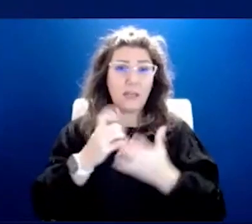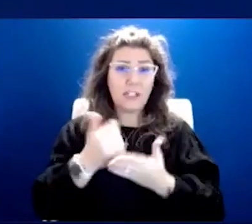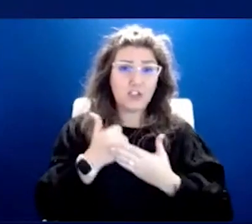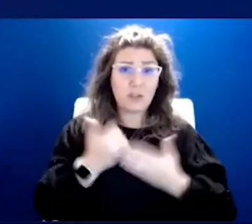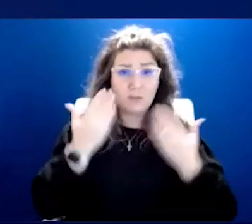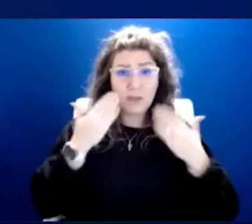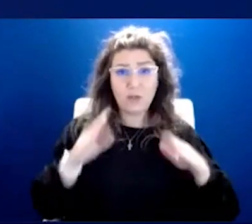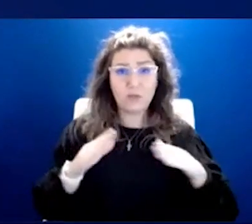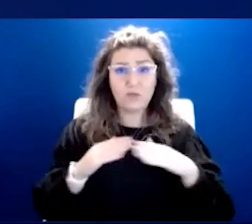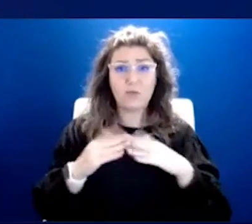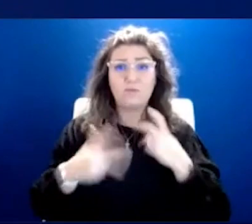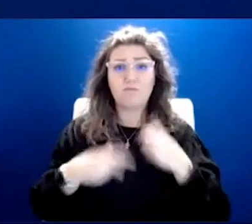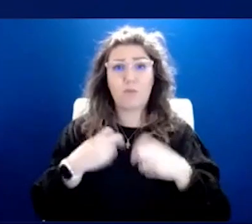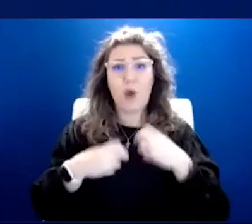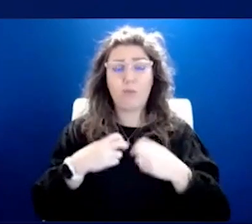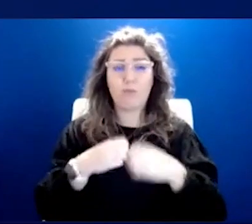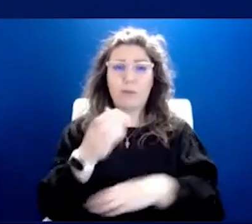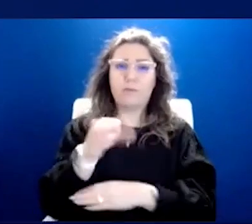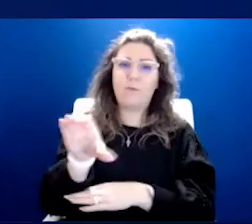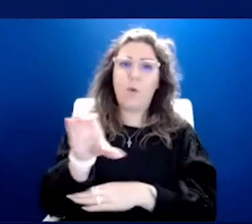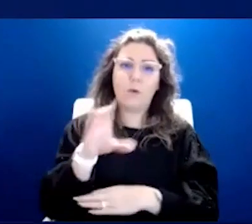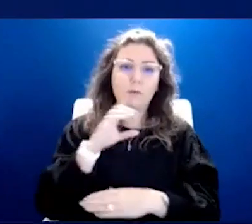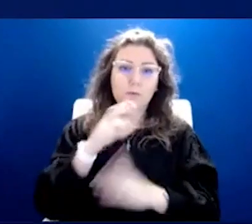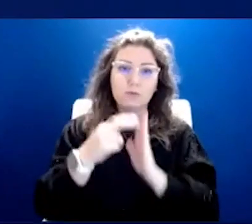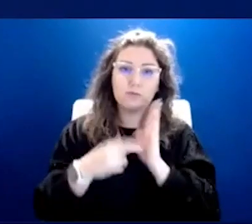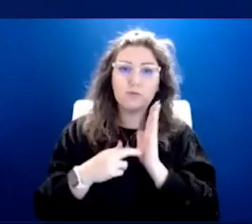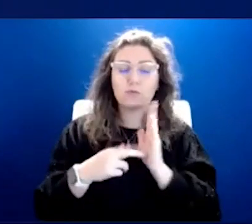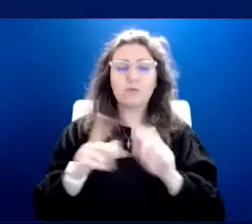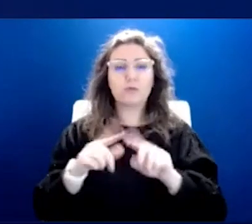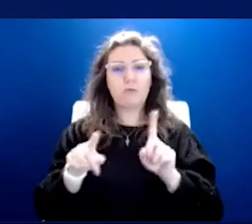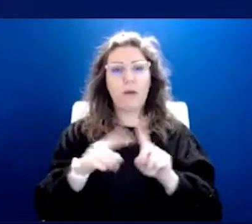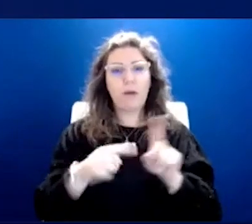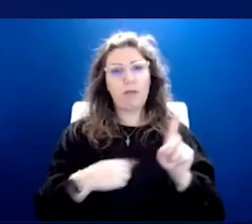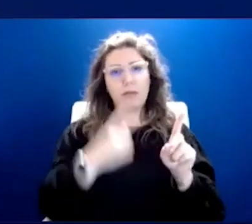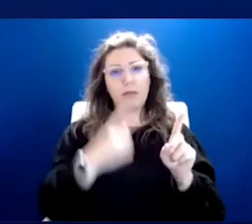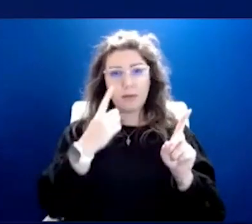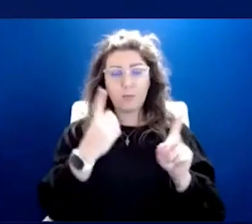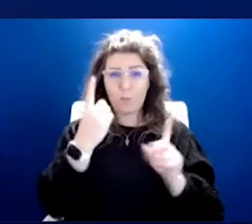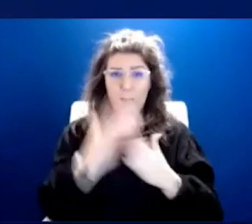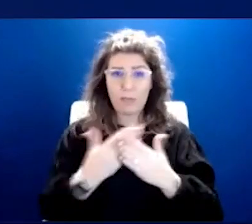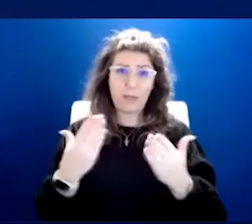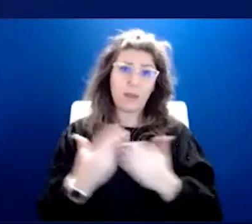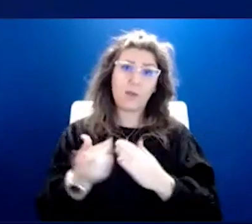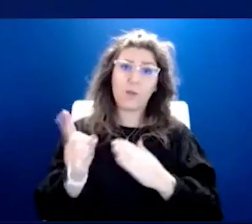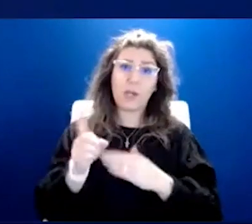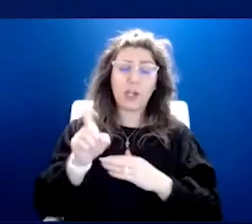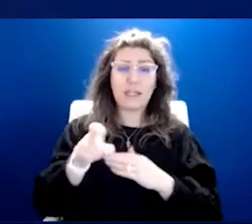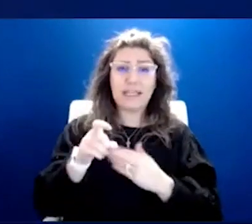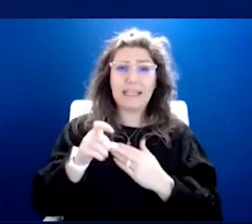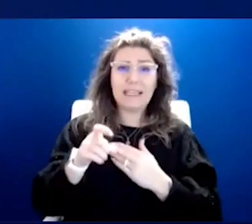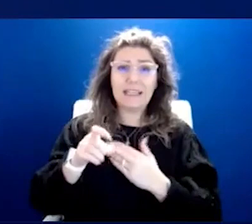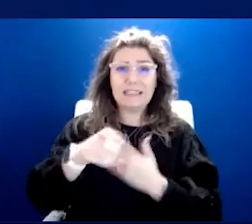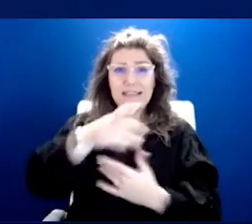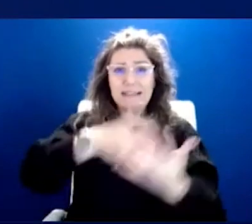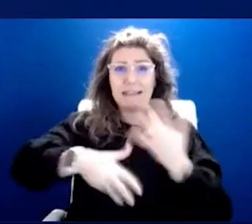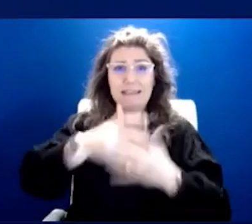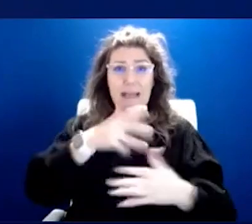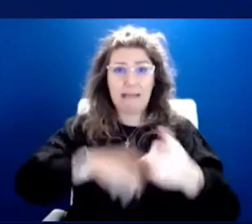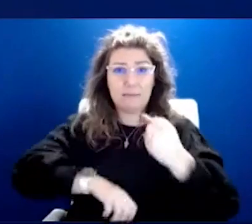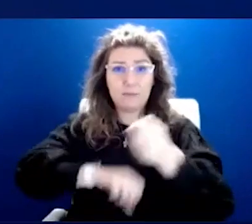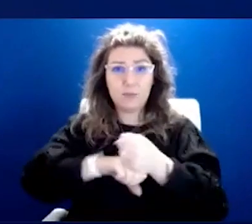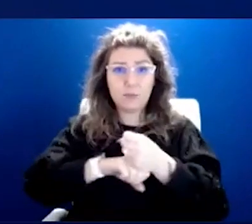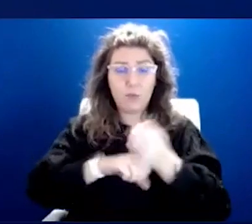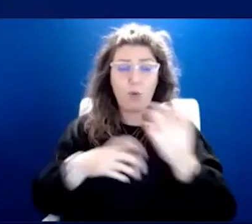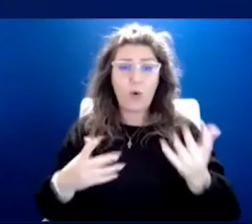with enforcement, too. But I do think it's one of those things where you kind of need societal buy-in. It's, you know, I keep comparing it